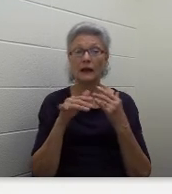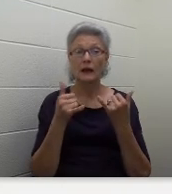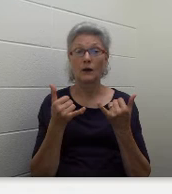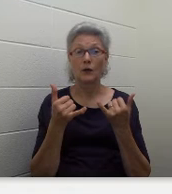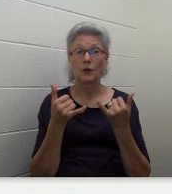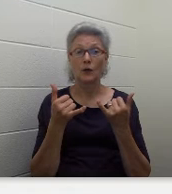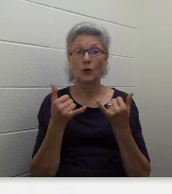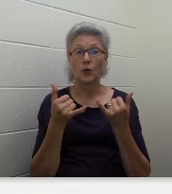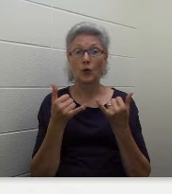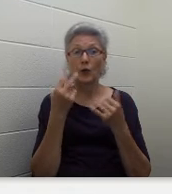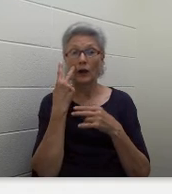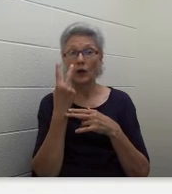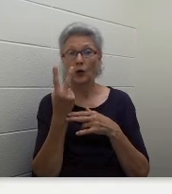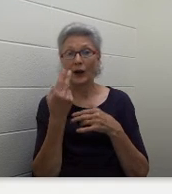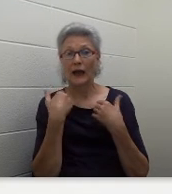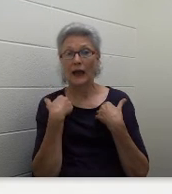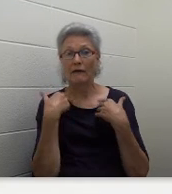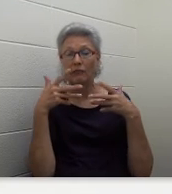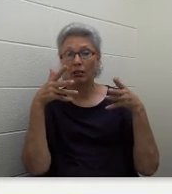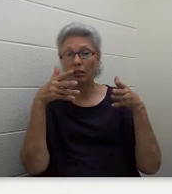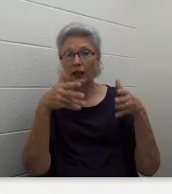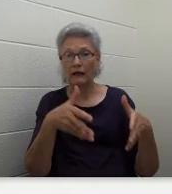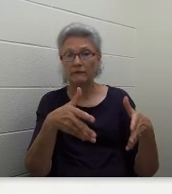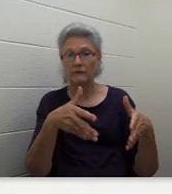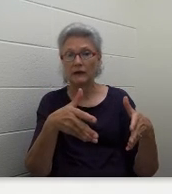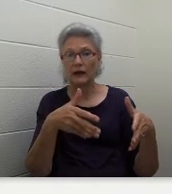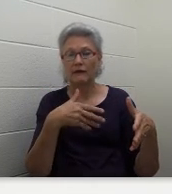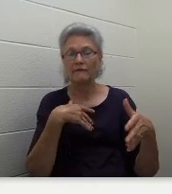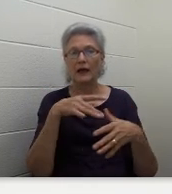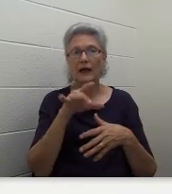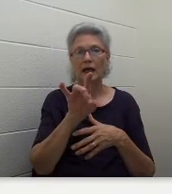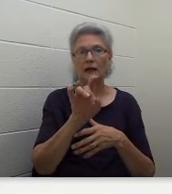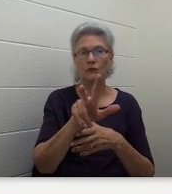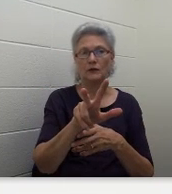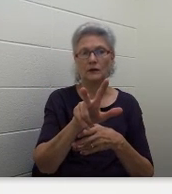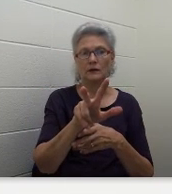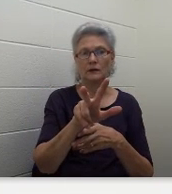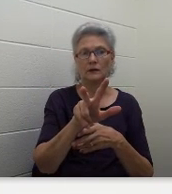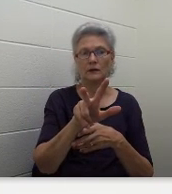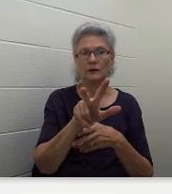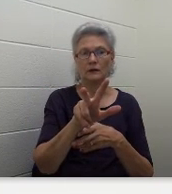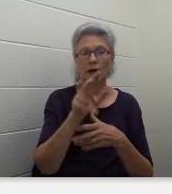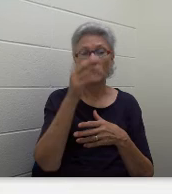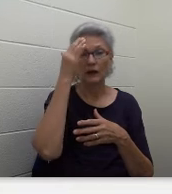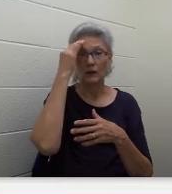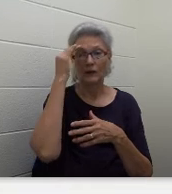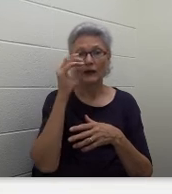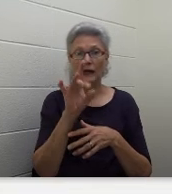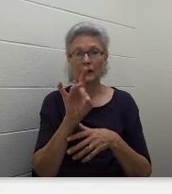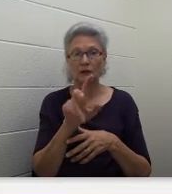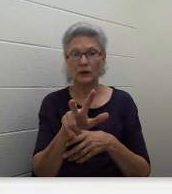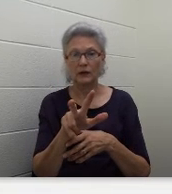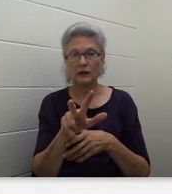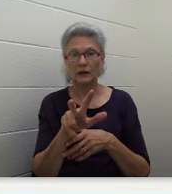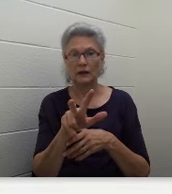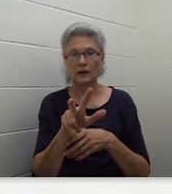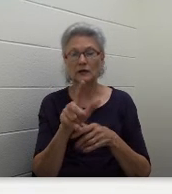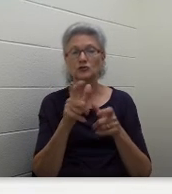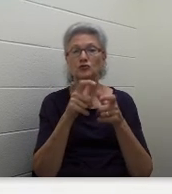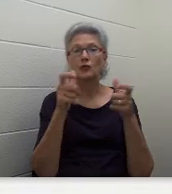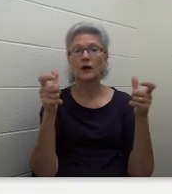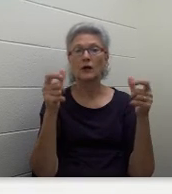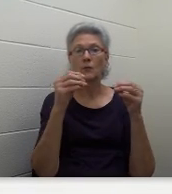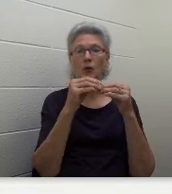Now, when I look at what I have left, I have 83. I know that 83 is